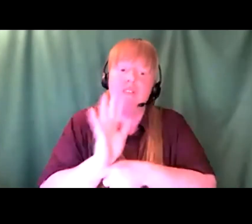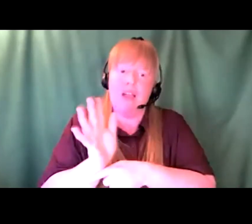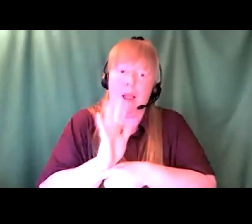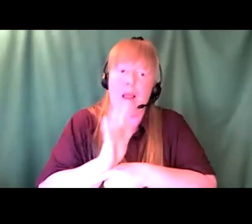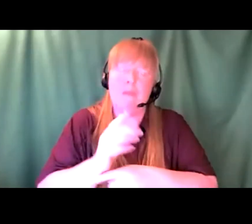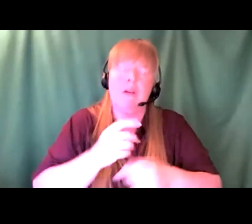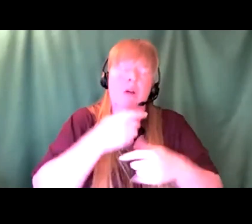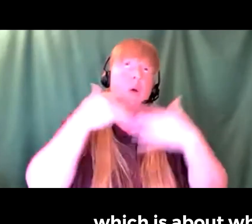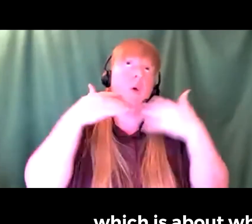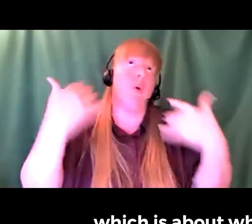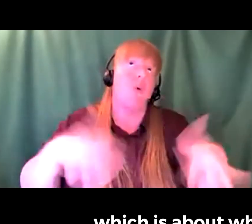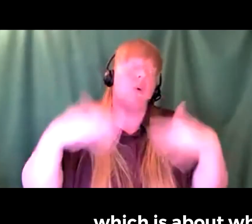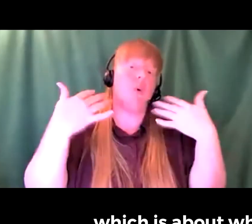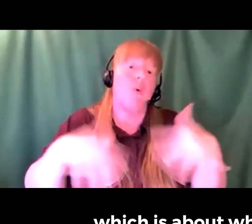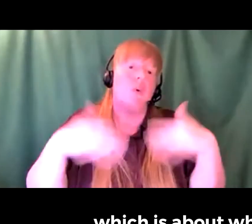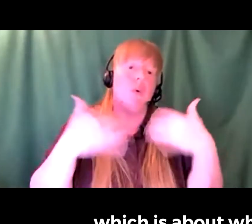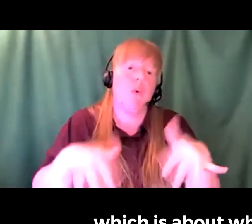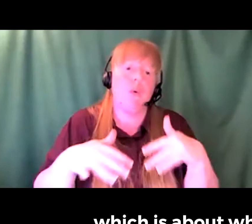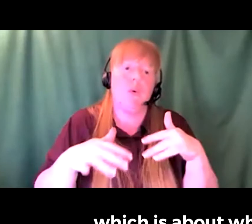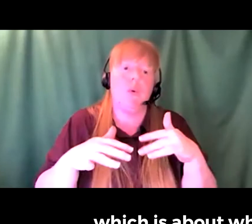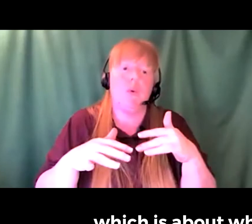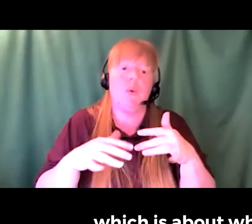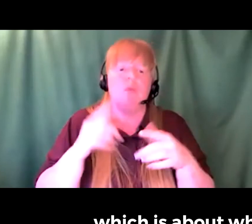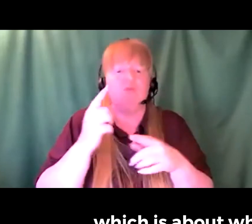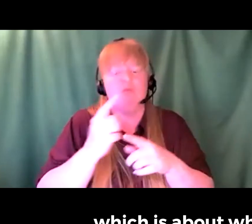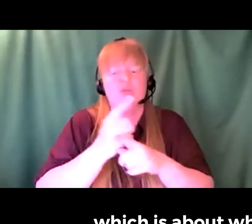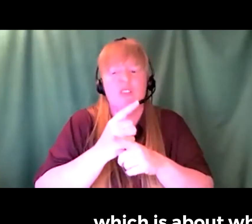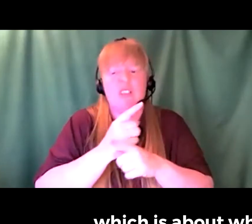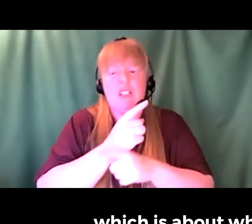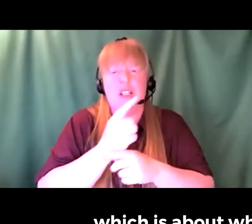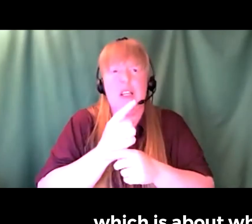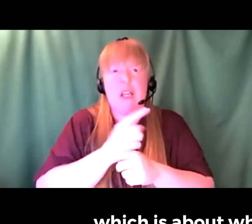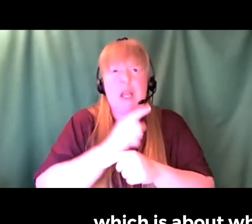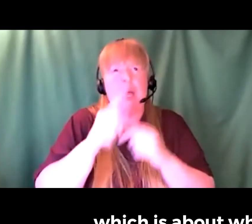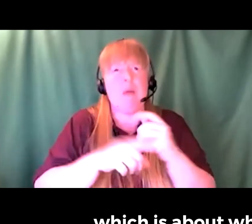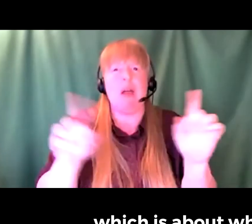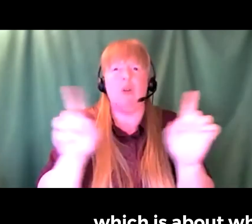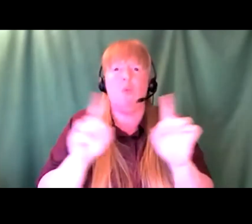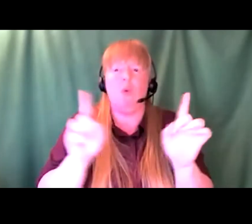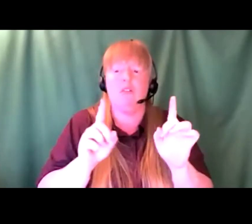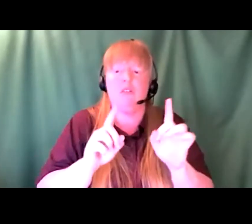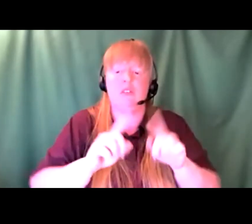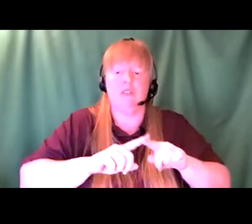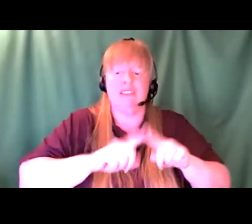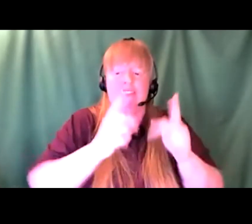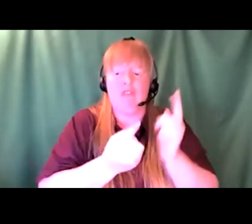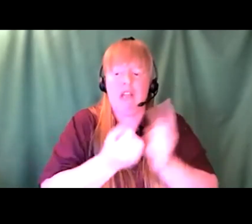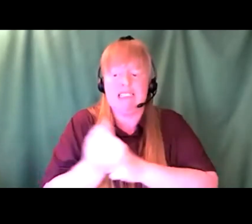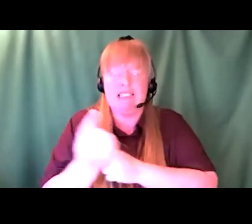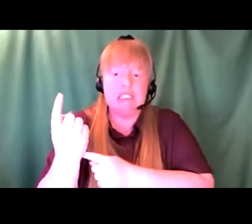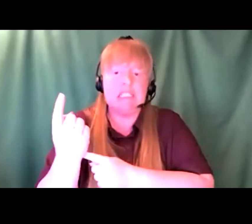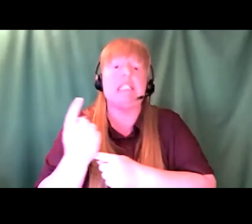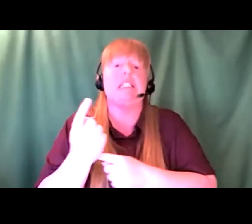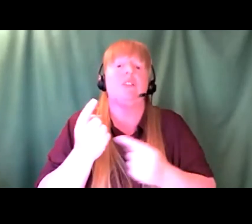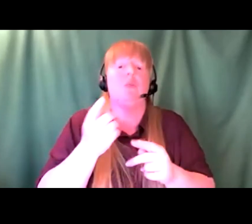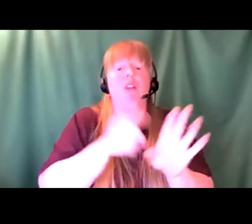up, which is about what we've been doing in conjunction with young disabled people and sports and activities. So